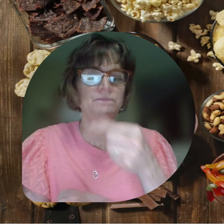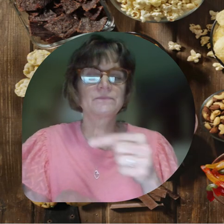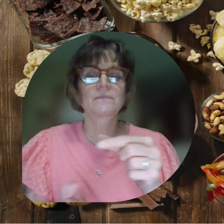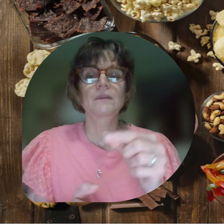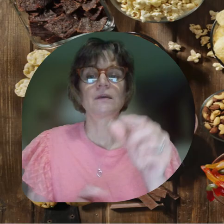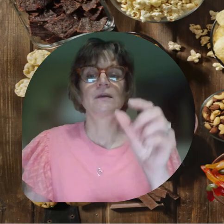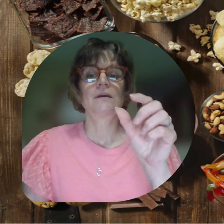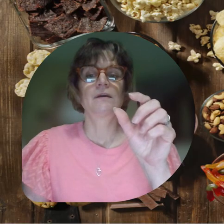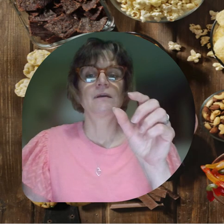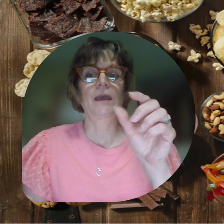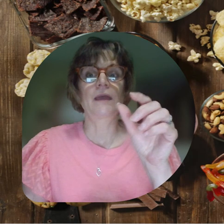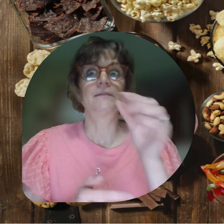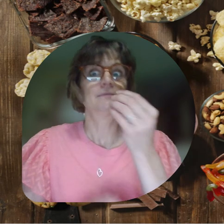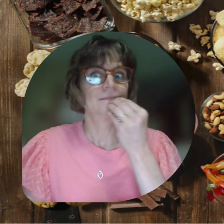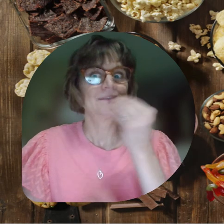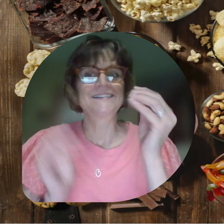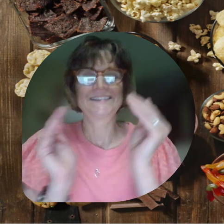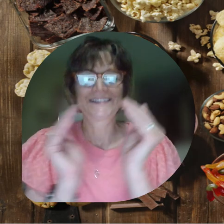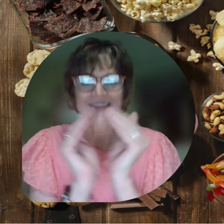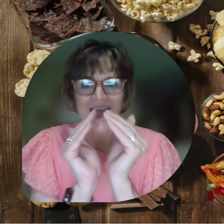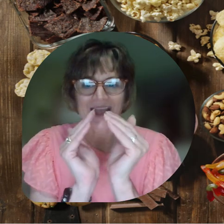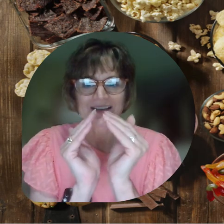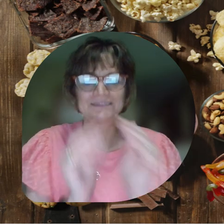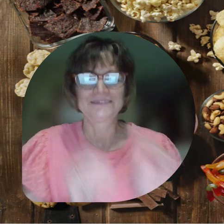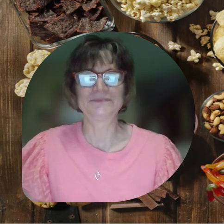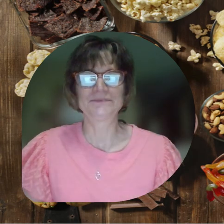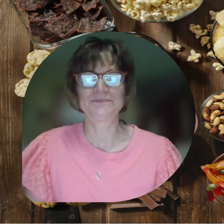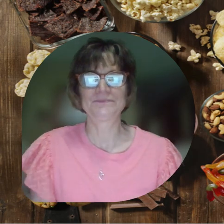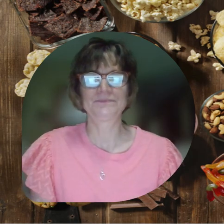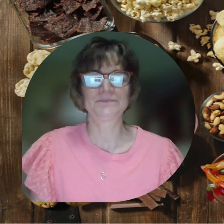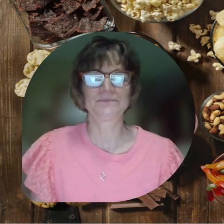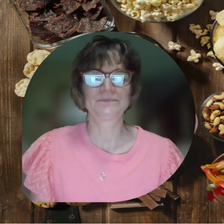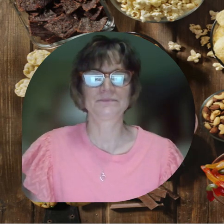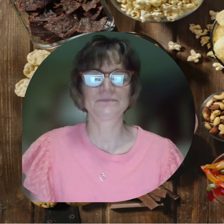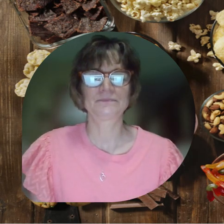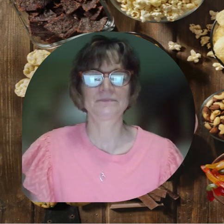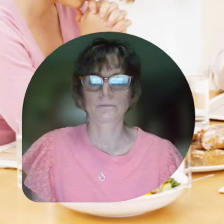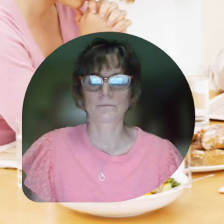snack, and snack.